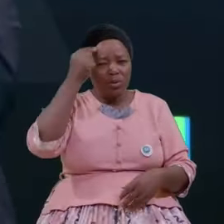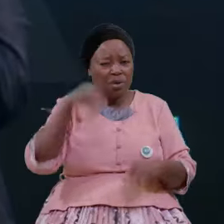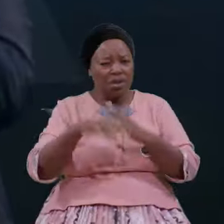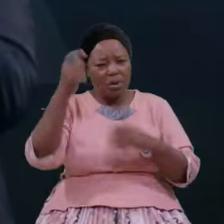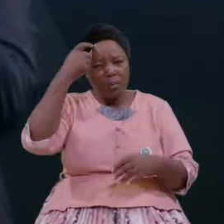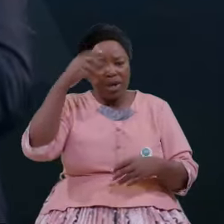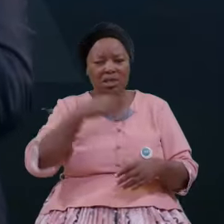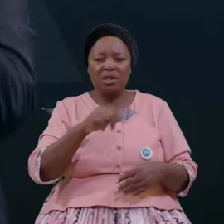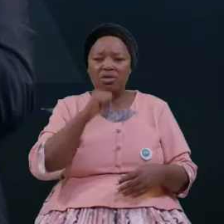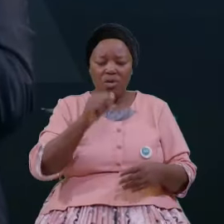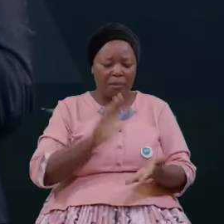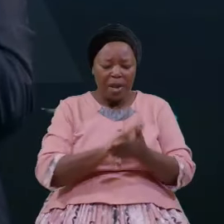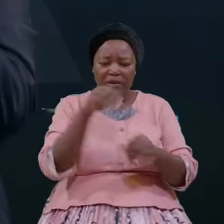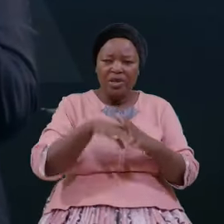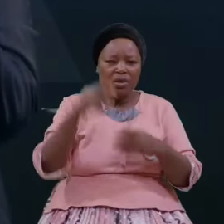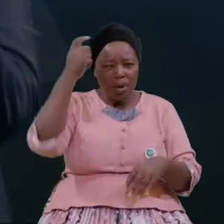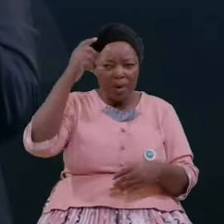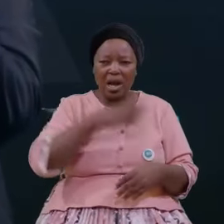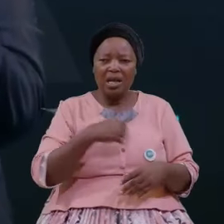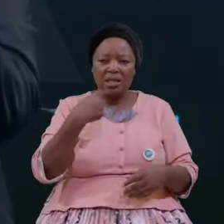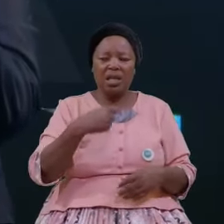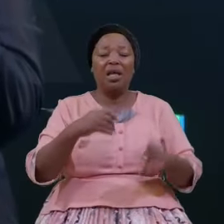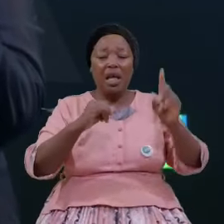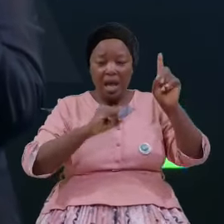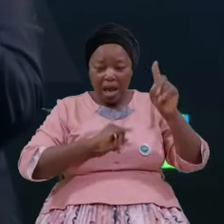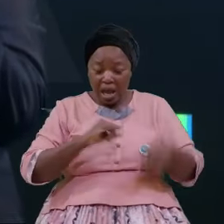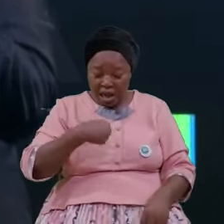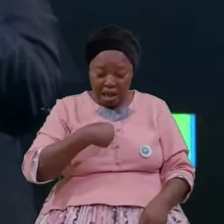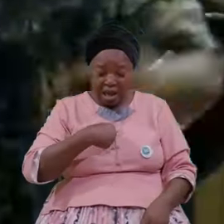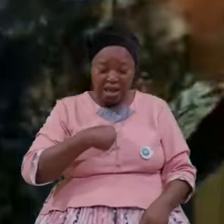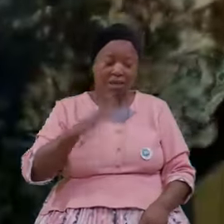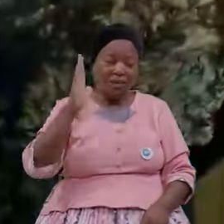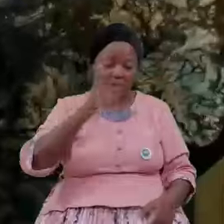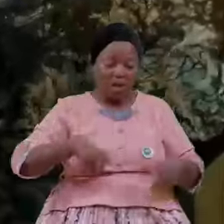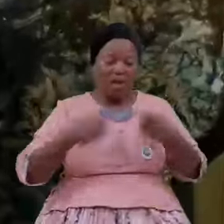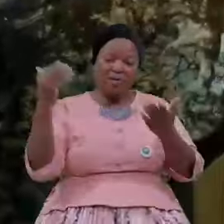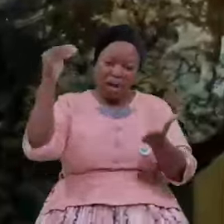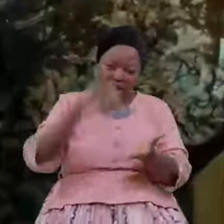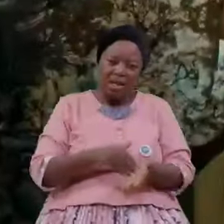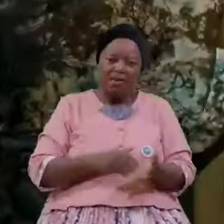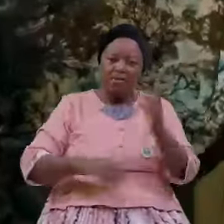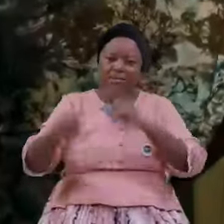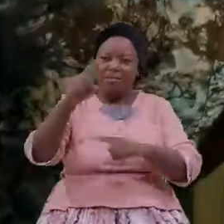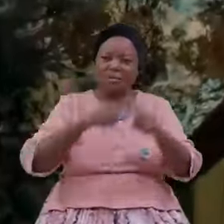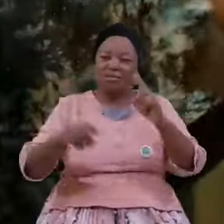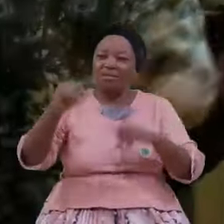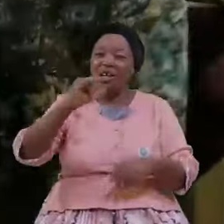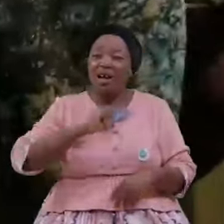mind, and say, "I will live again." I'm looking at somebody there.